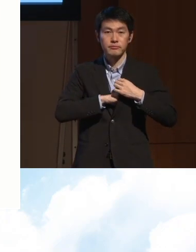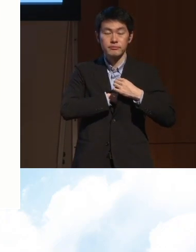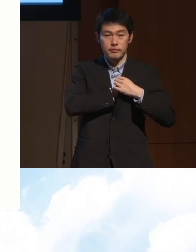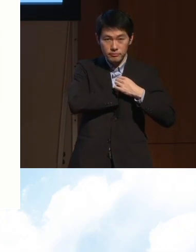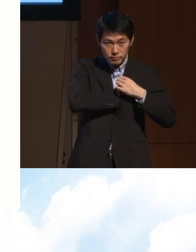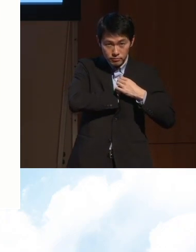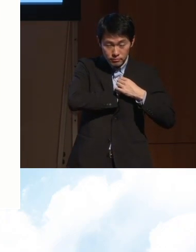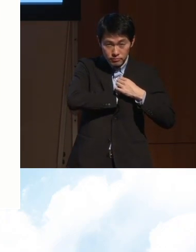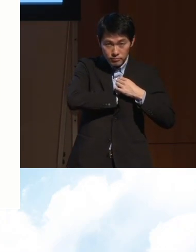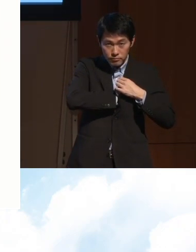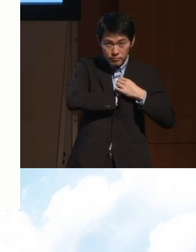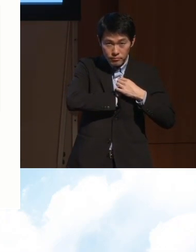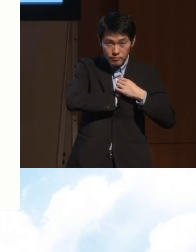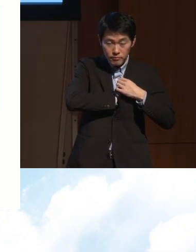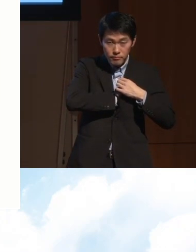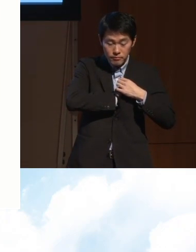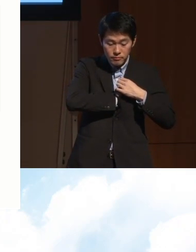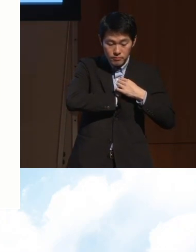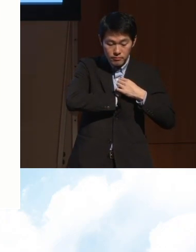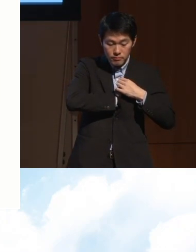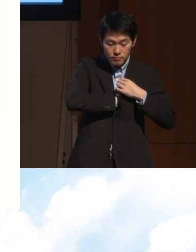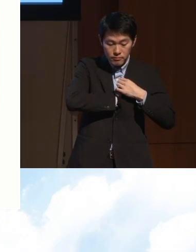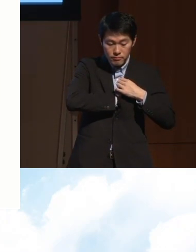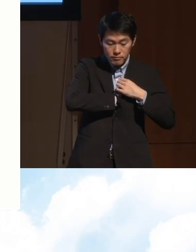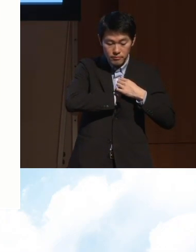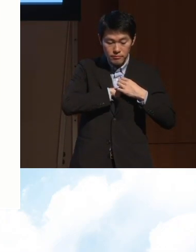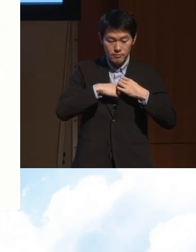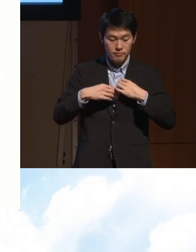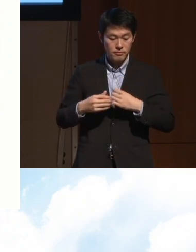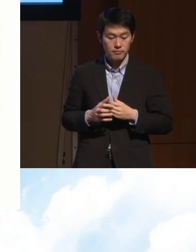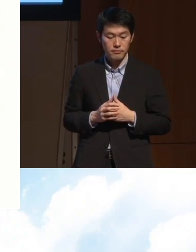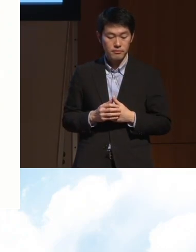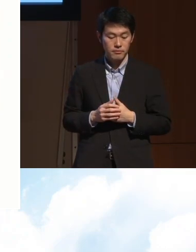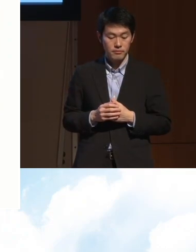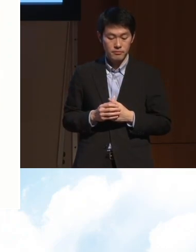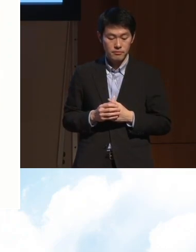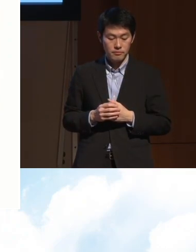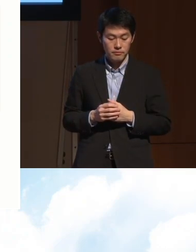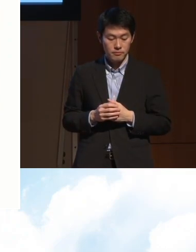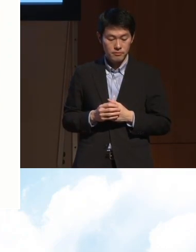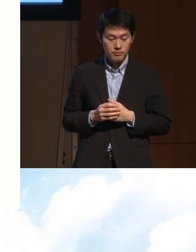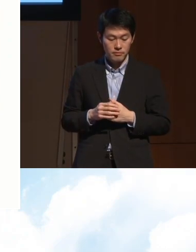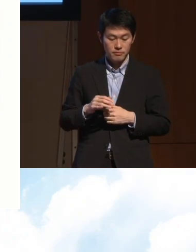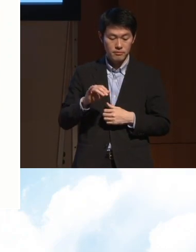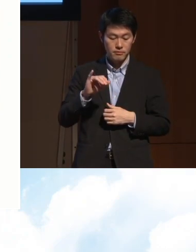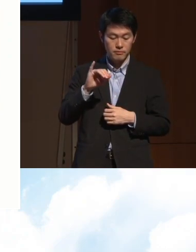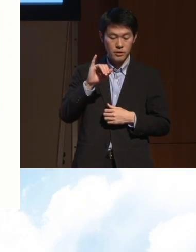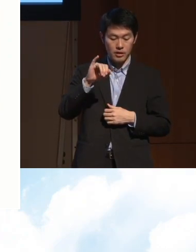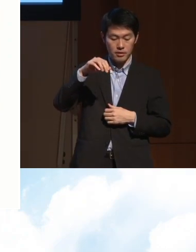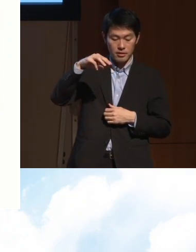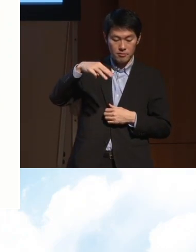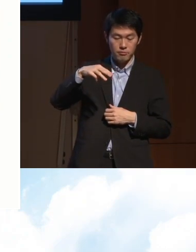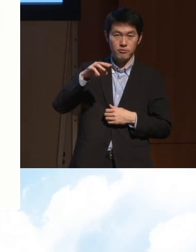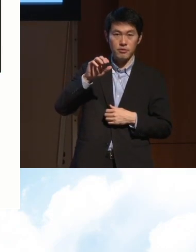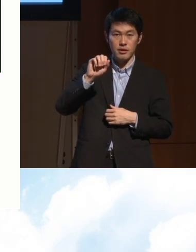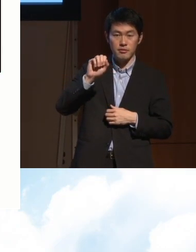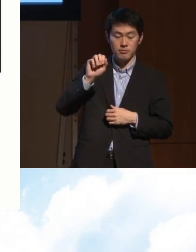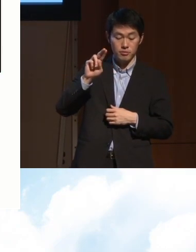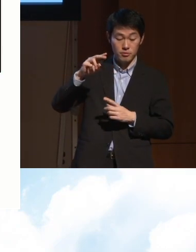was renamed to National Institute of Infectious Diseases in 1997.